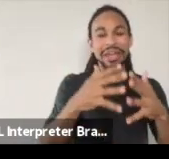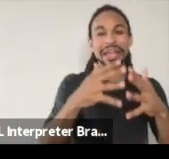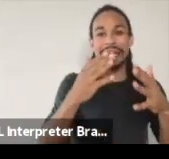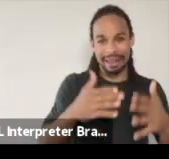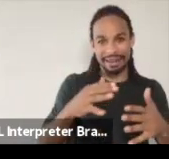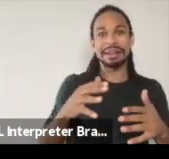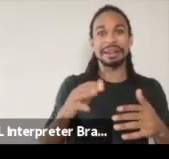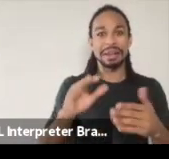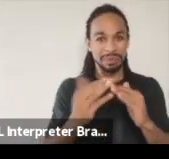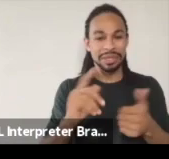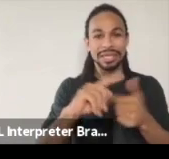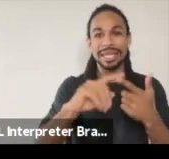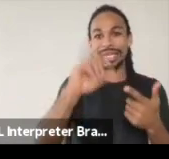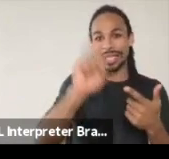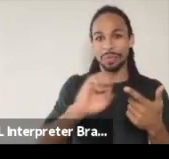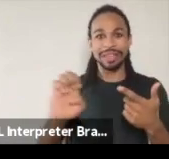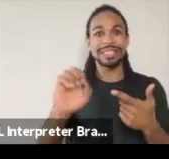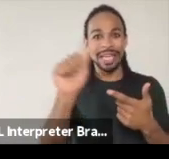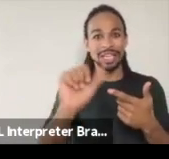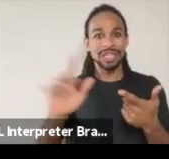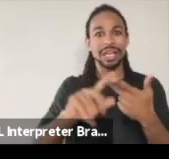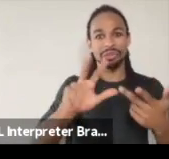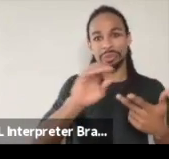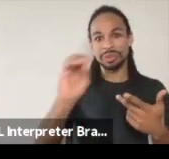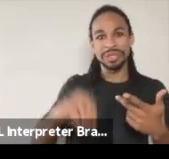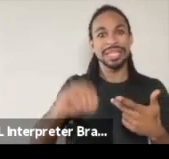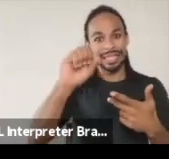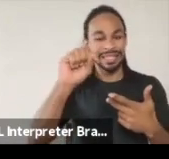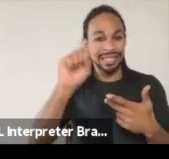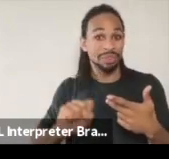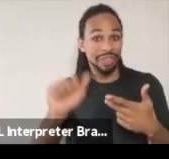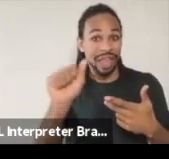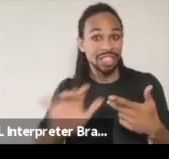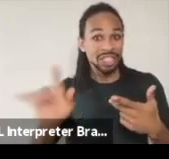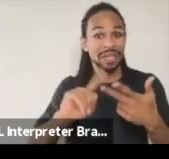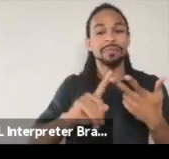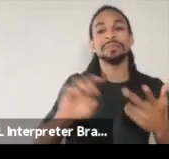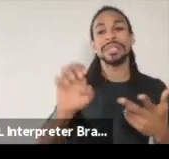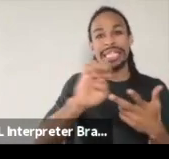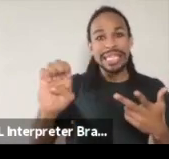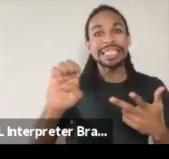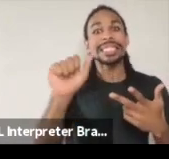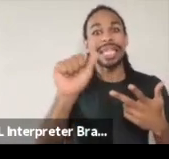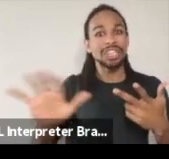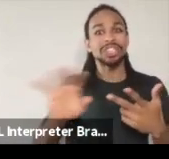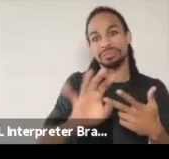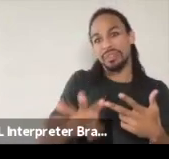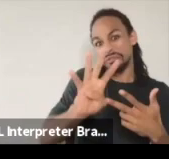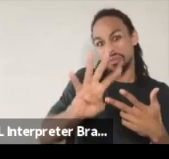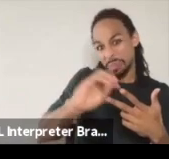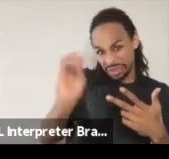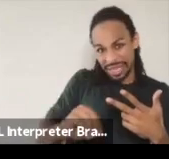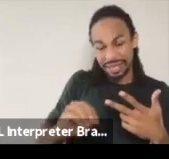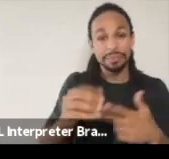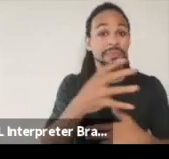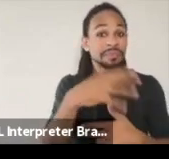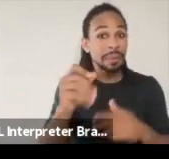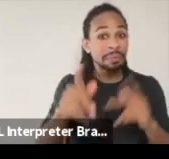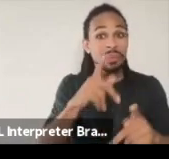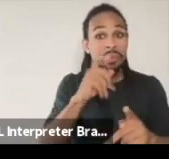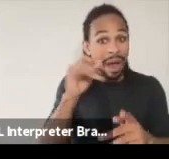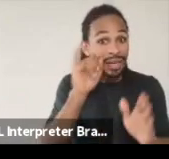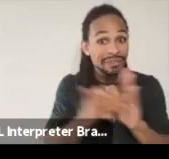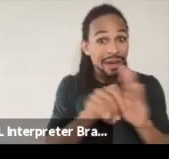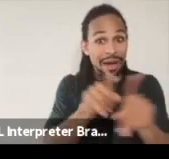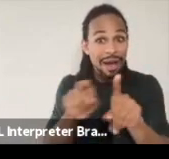about 3%, South Asian at 3%, and East Asian at 4%. And then folks who identify as,